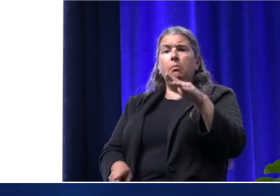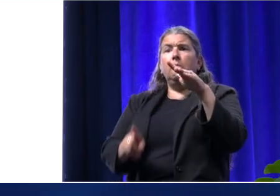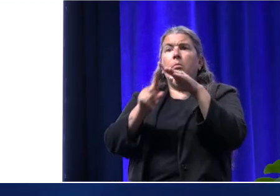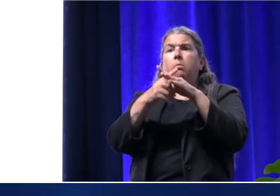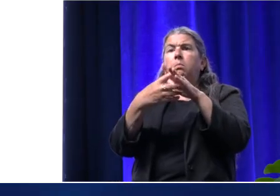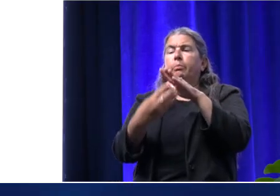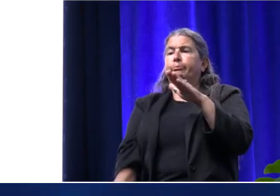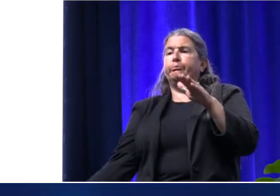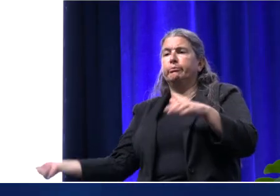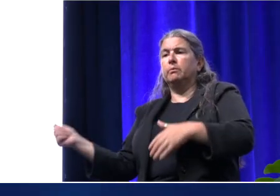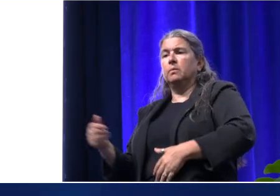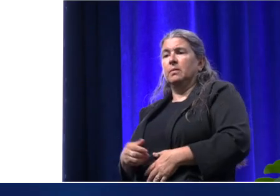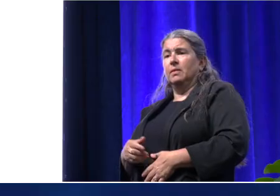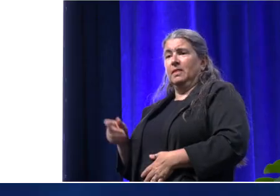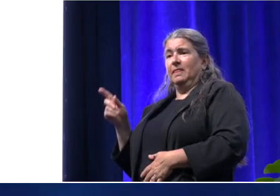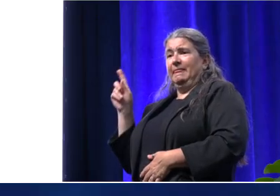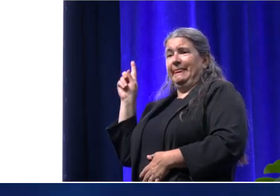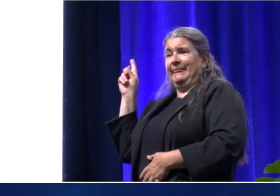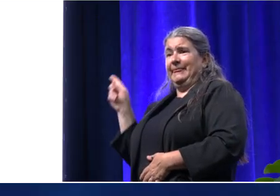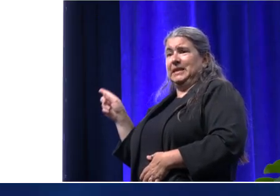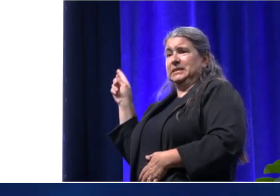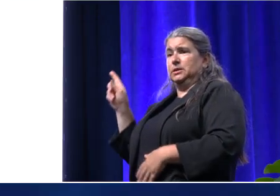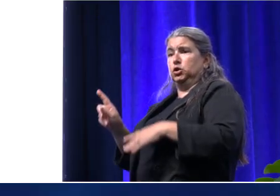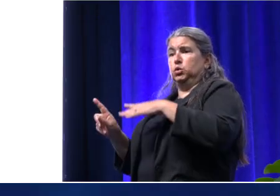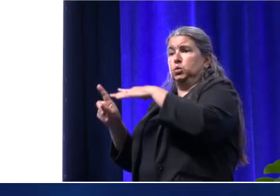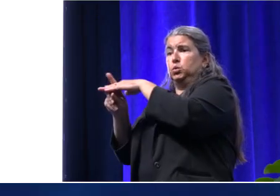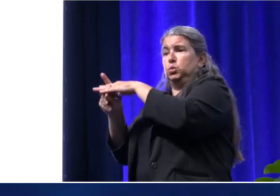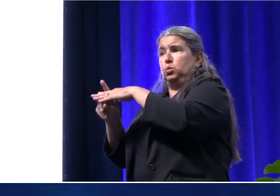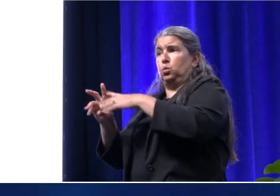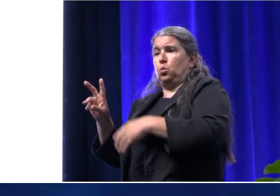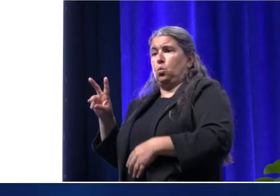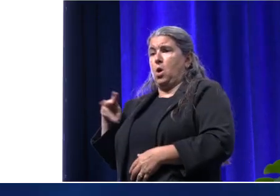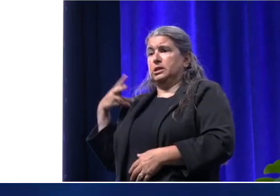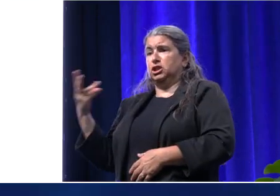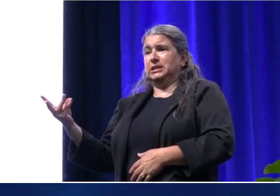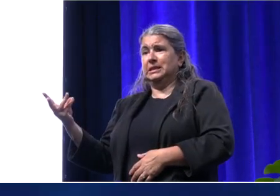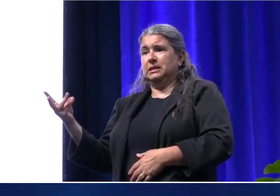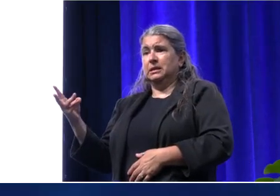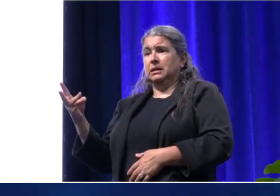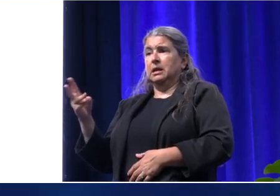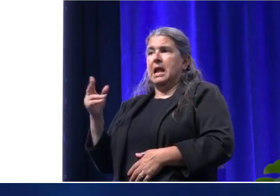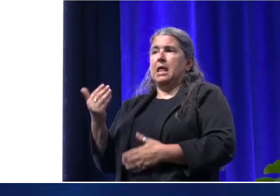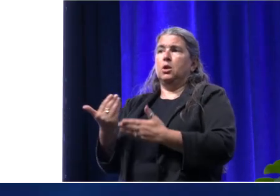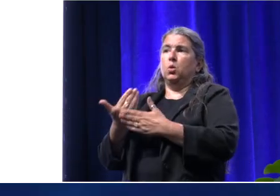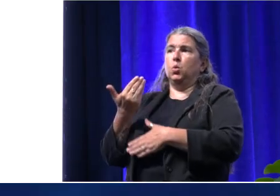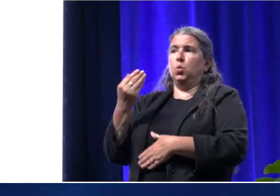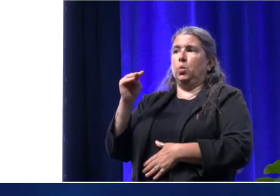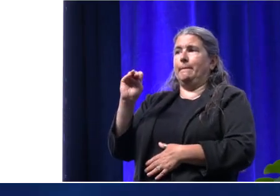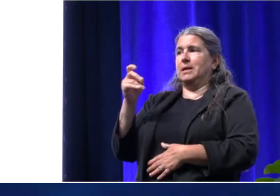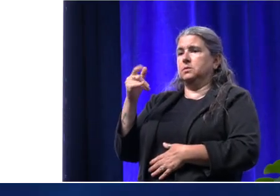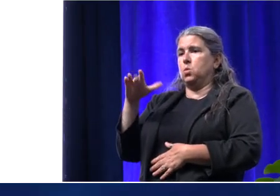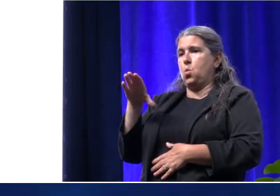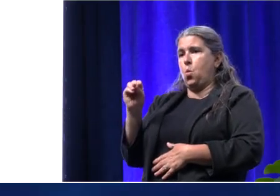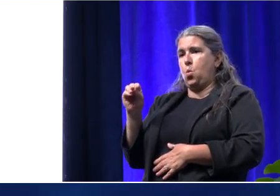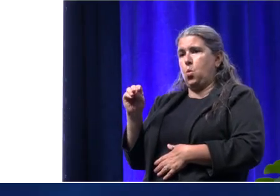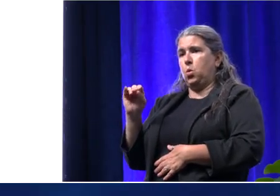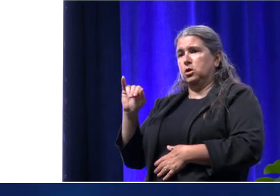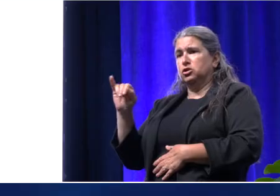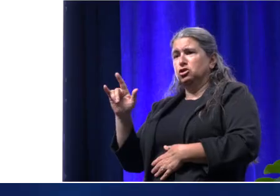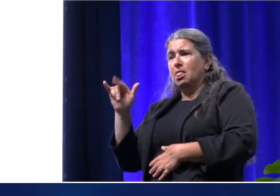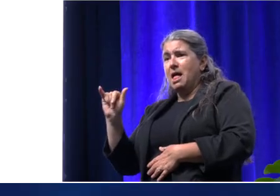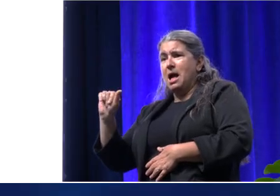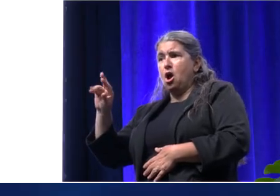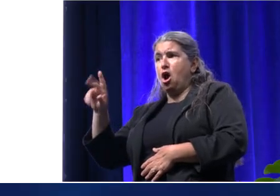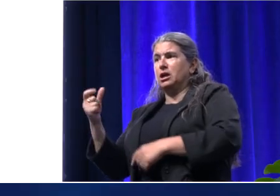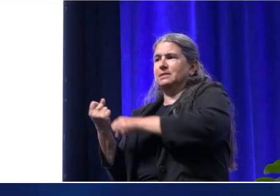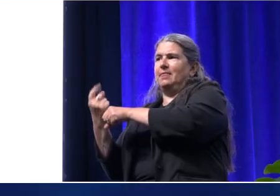samples in Washington State and in New Mexico last year, and in July and August of last year, and we were like,